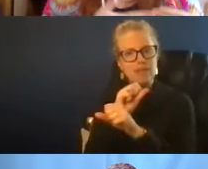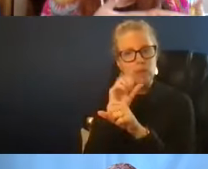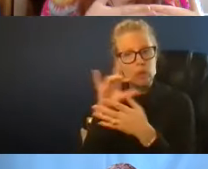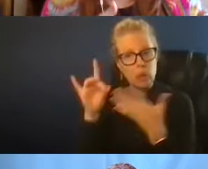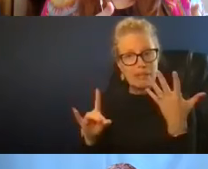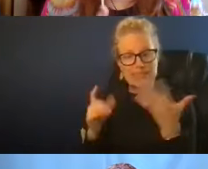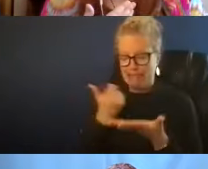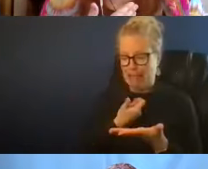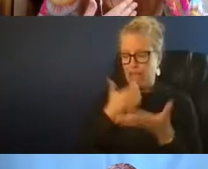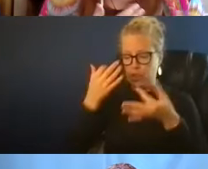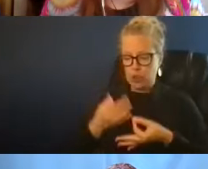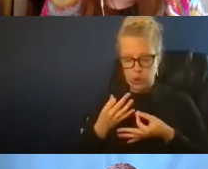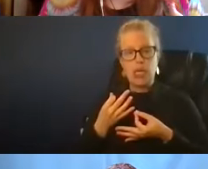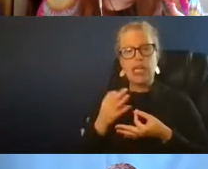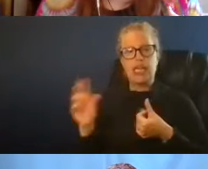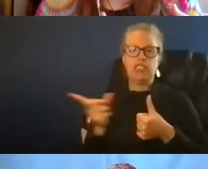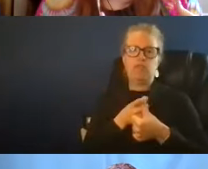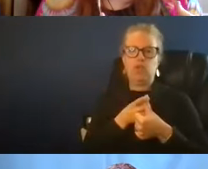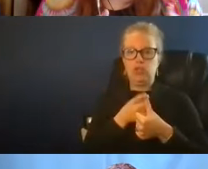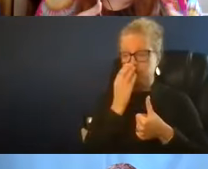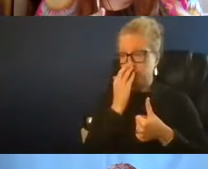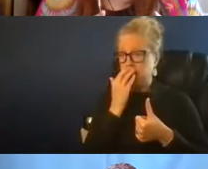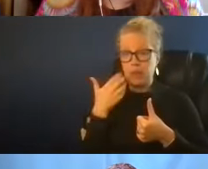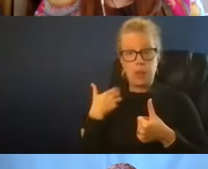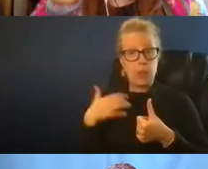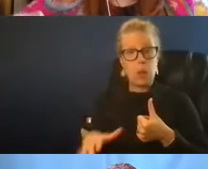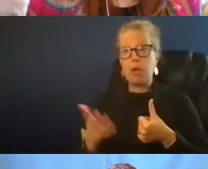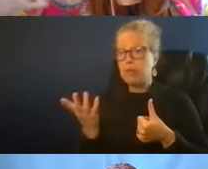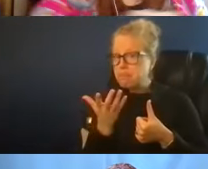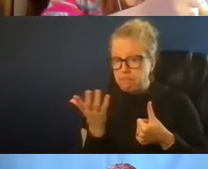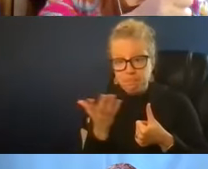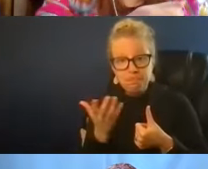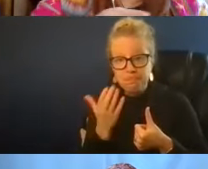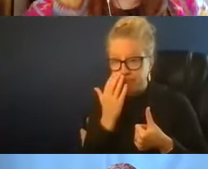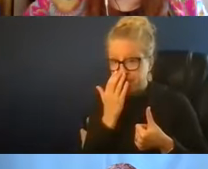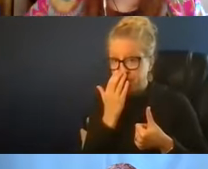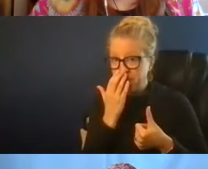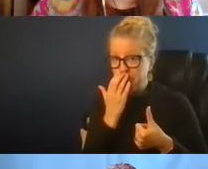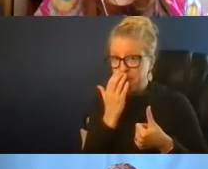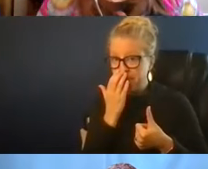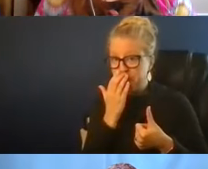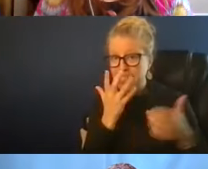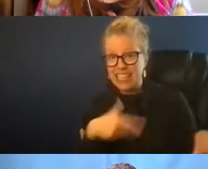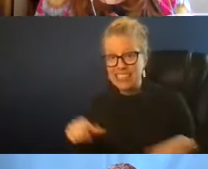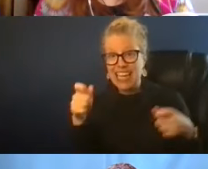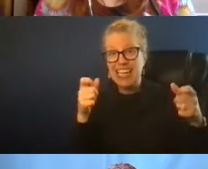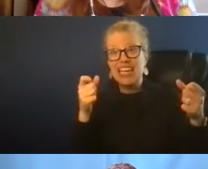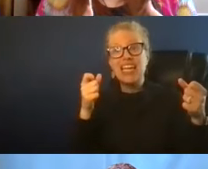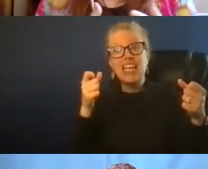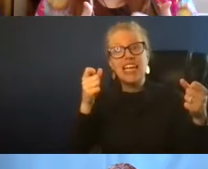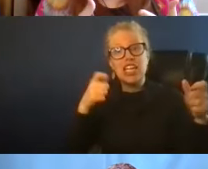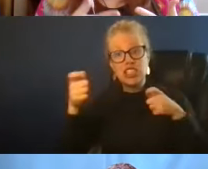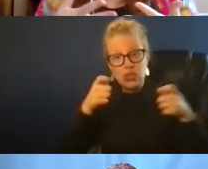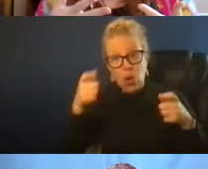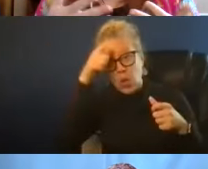self-determination, that comes first. What we don't want to do is take the steering wheel. Remember, we want to make